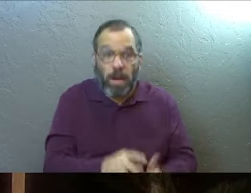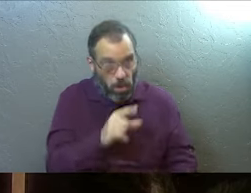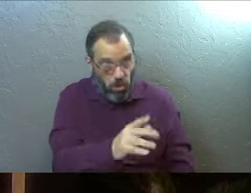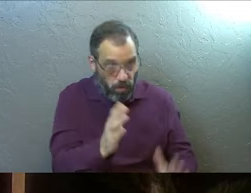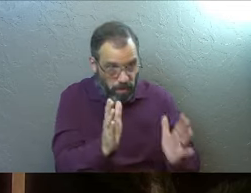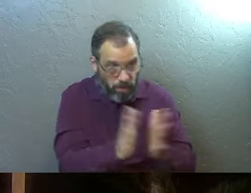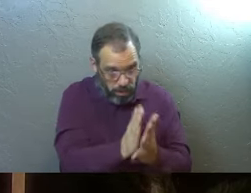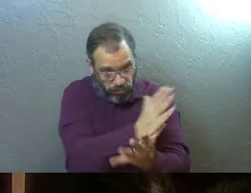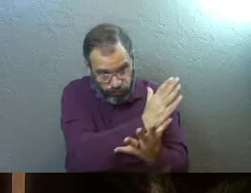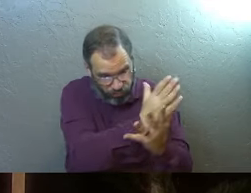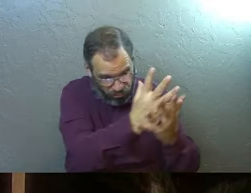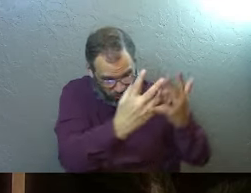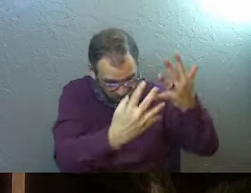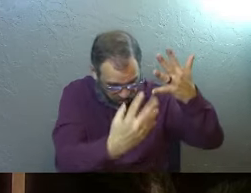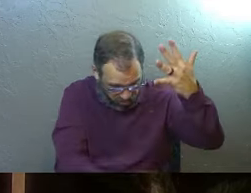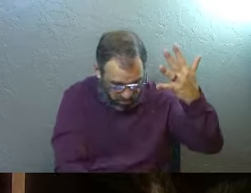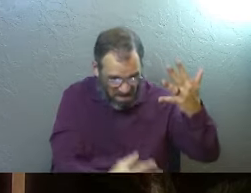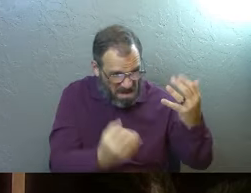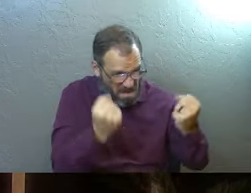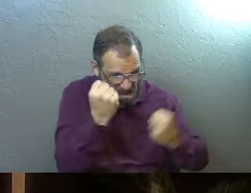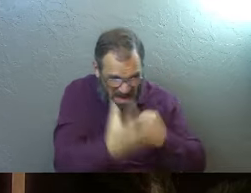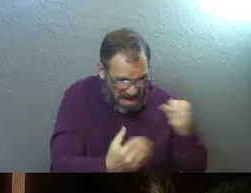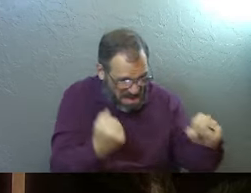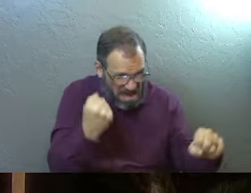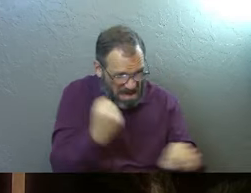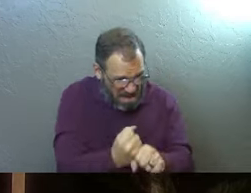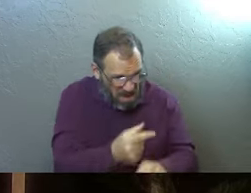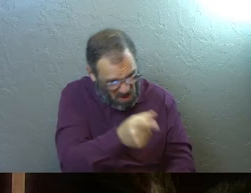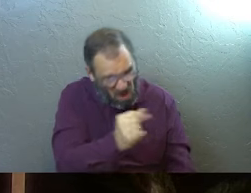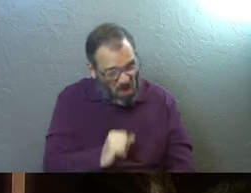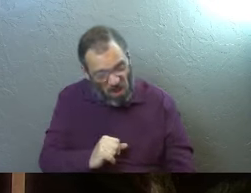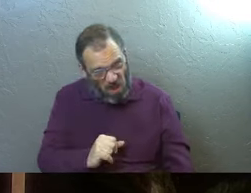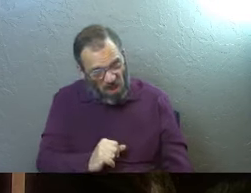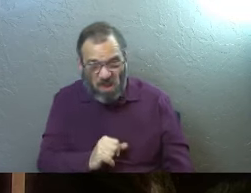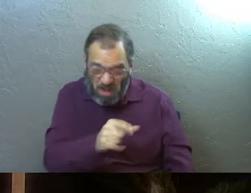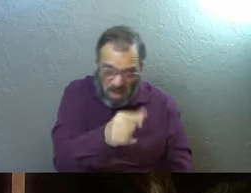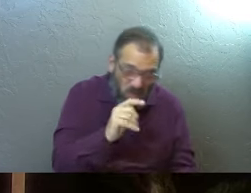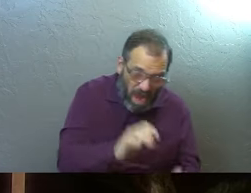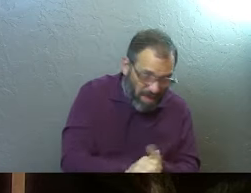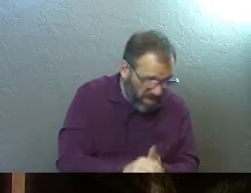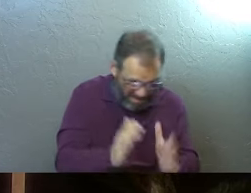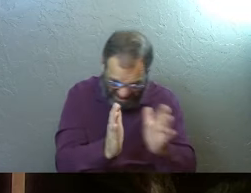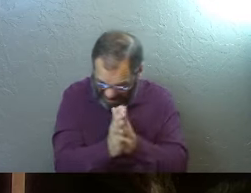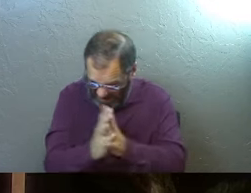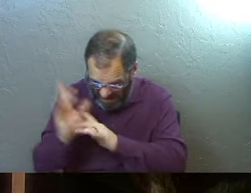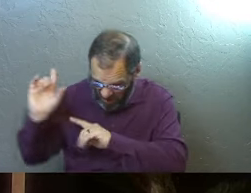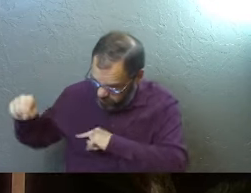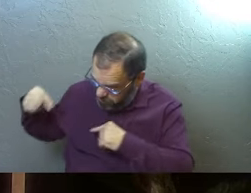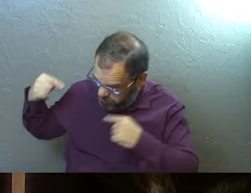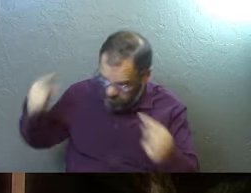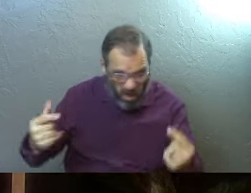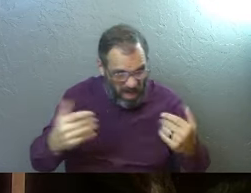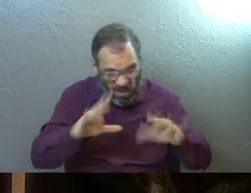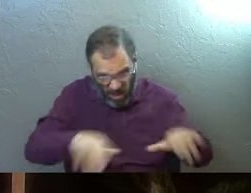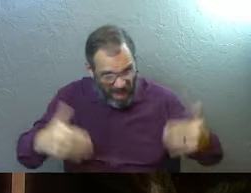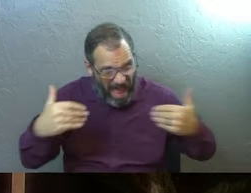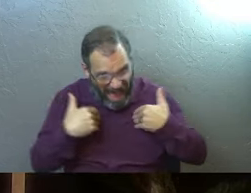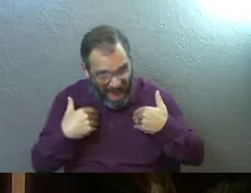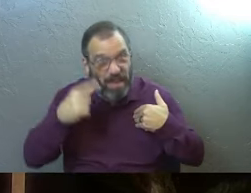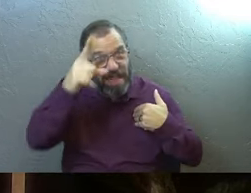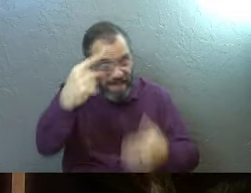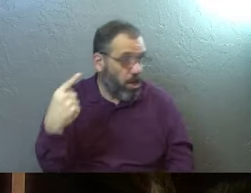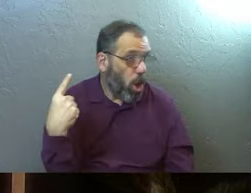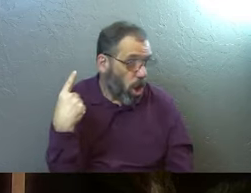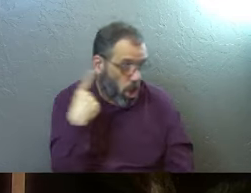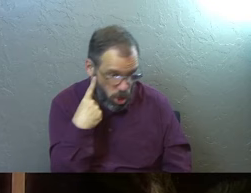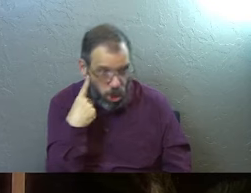You've been praying for a long time, maybe decades. Zechariah, Elizabeth, you've been praying for a long time that you would have a child. God